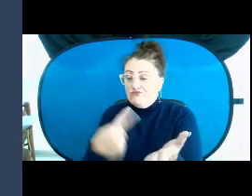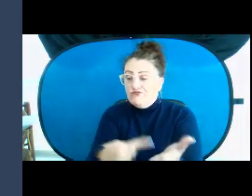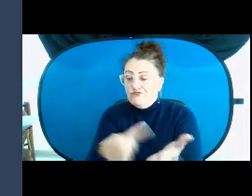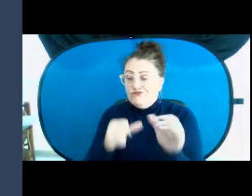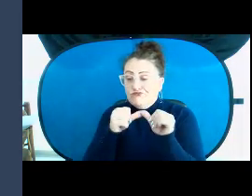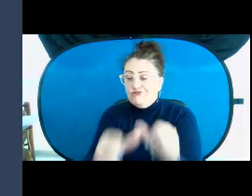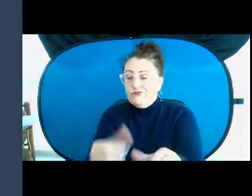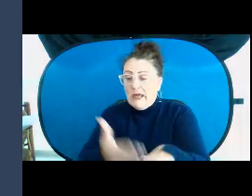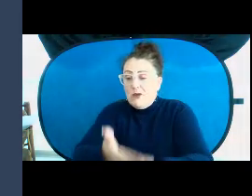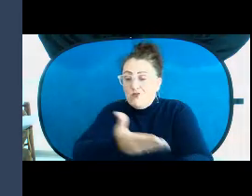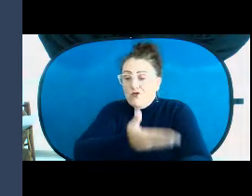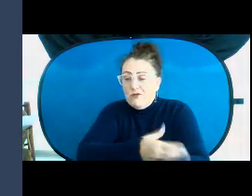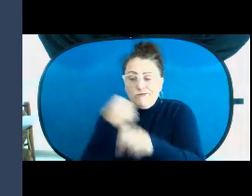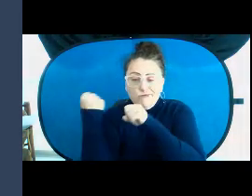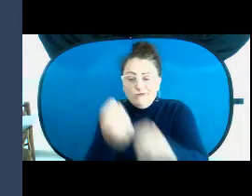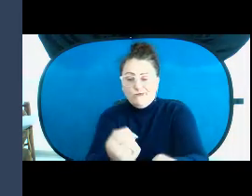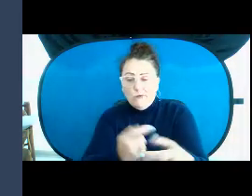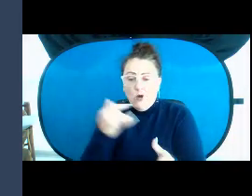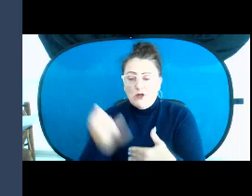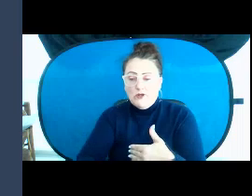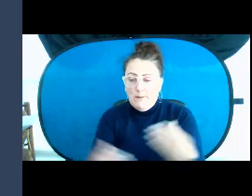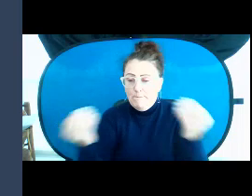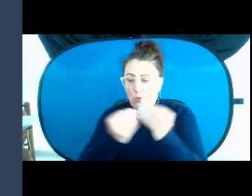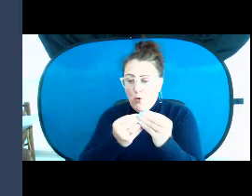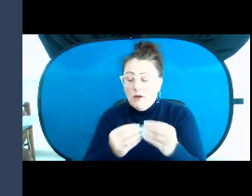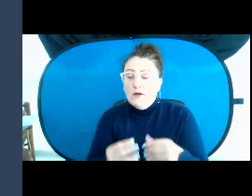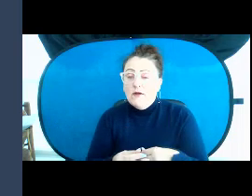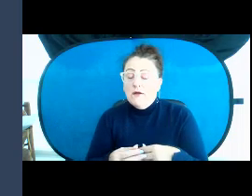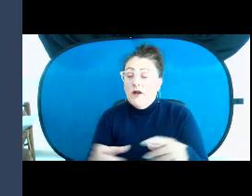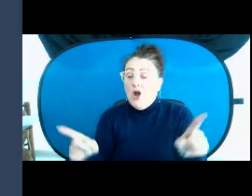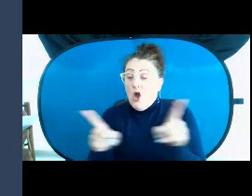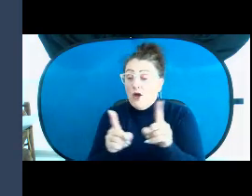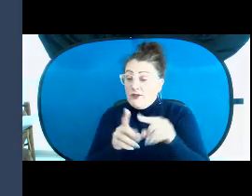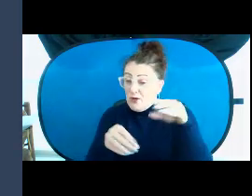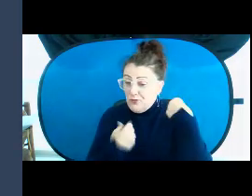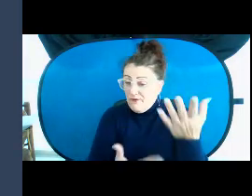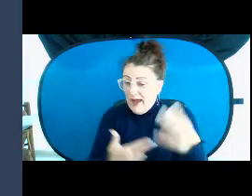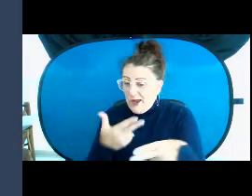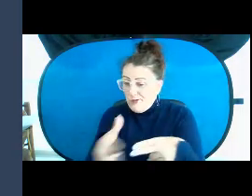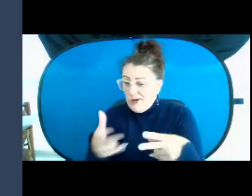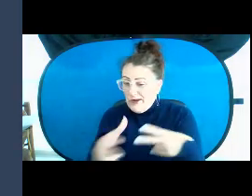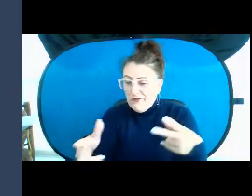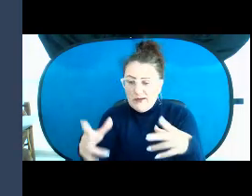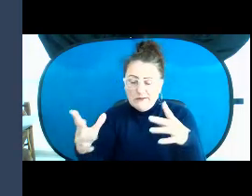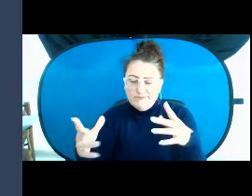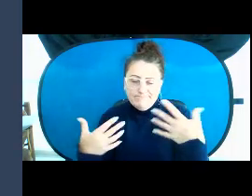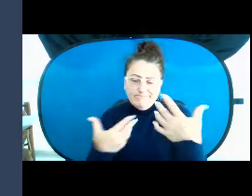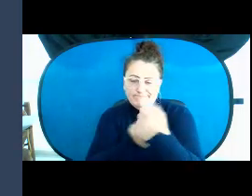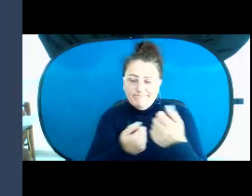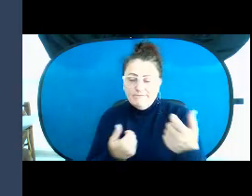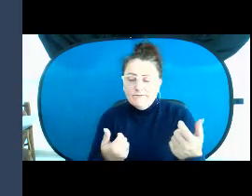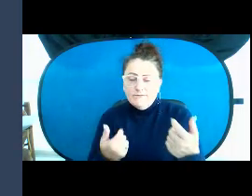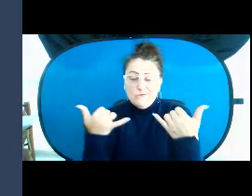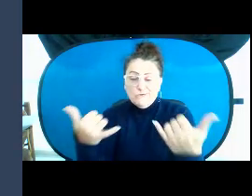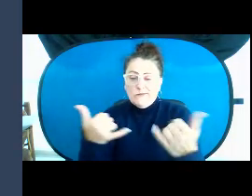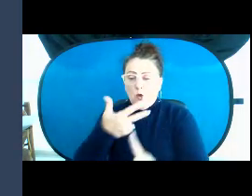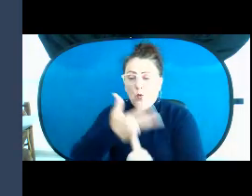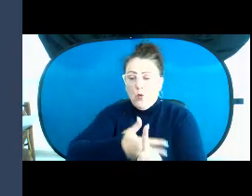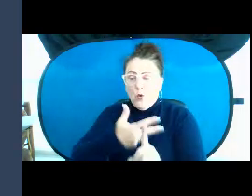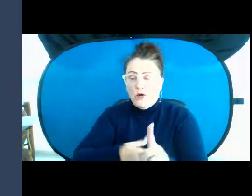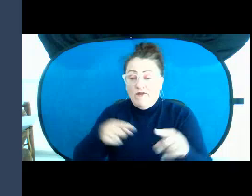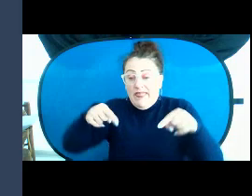making to strengthen our project delivery, and I will provide you a brief snapshot of how we're doing in the current quarter of the current fiscal